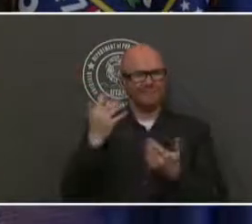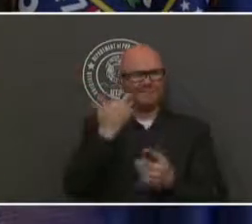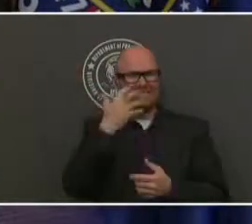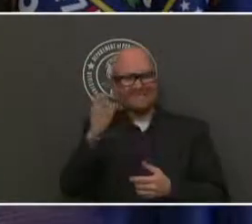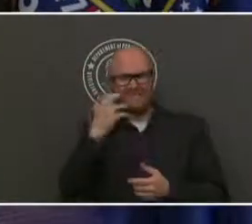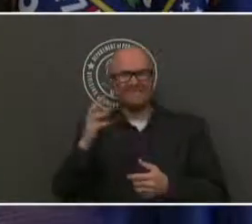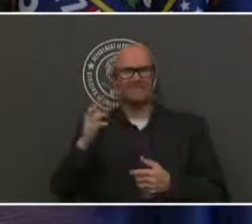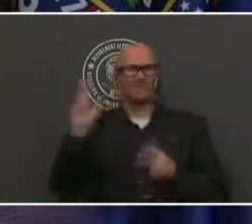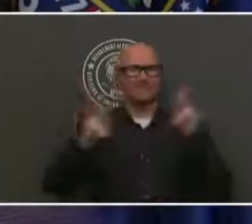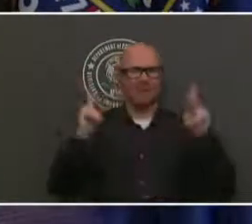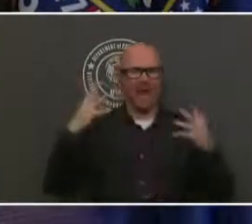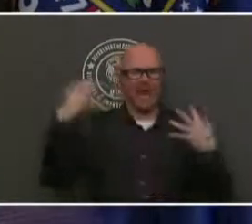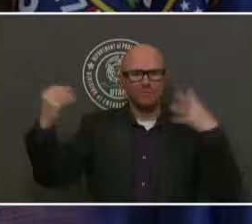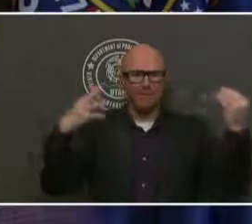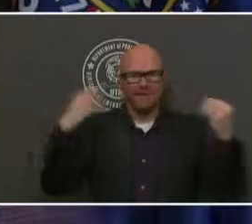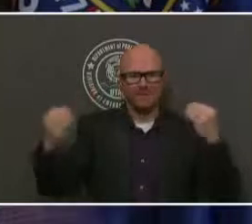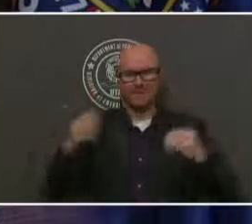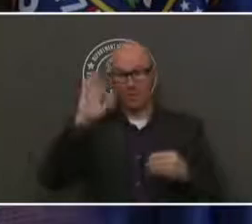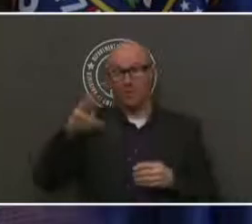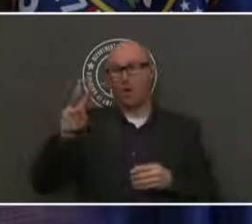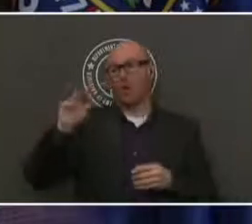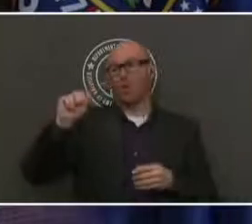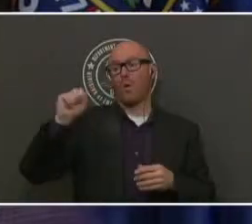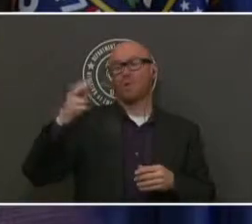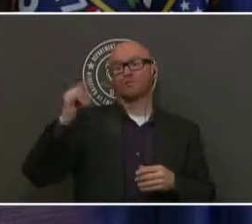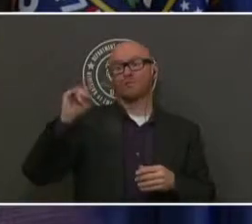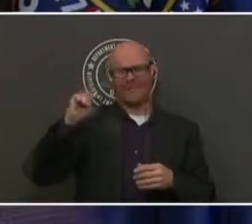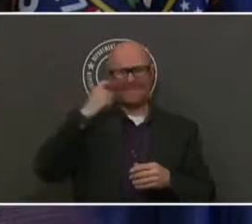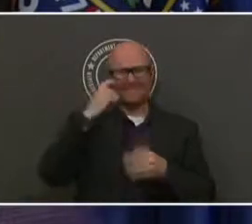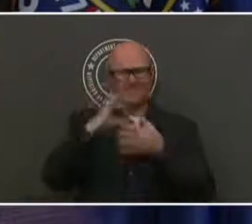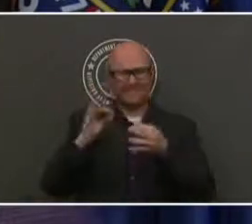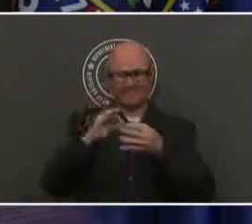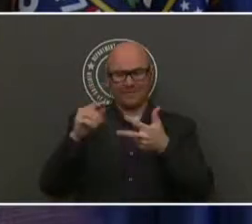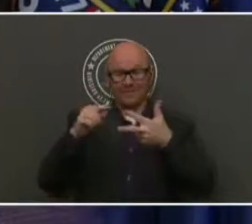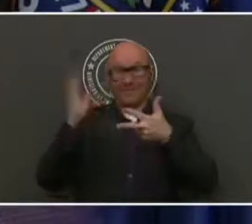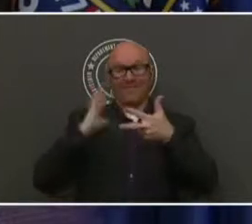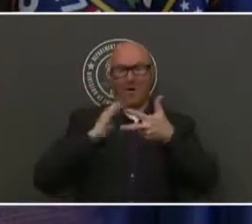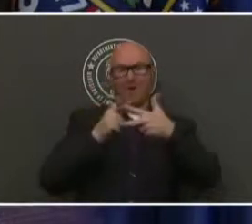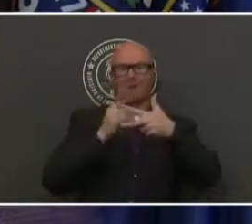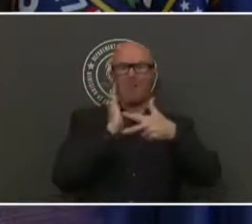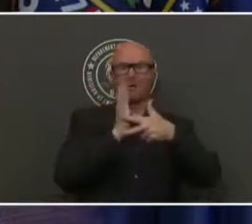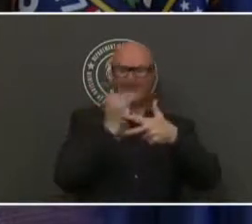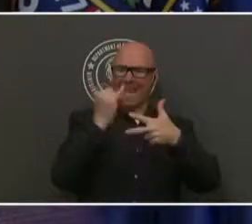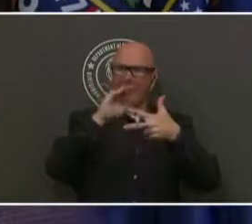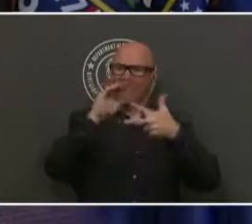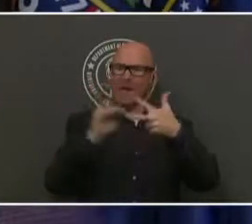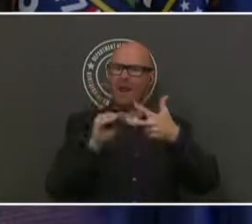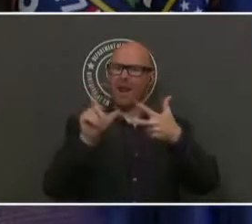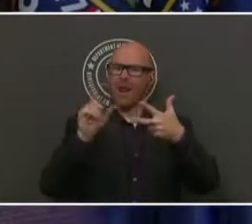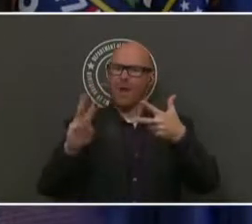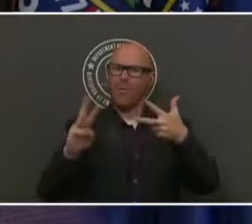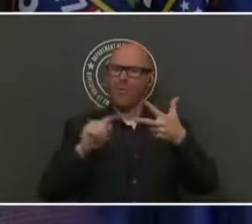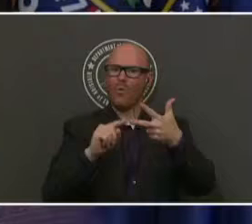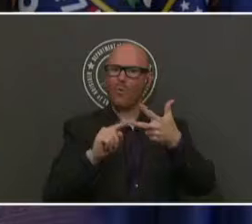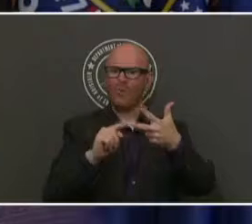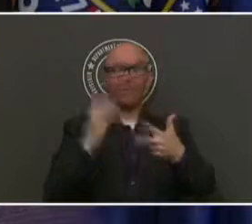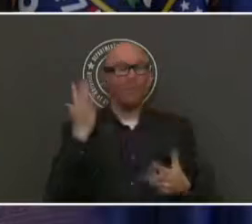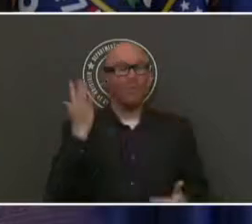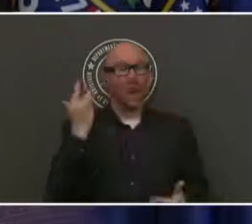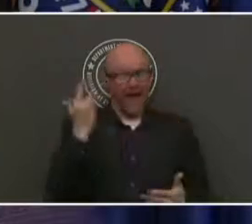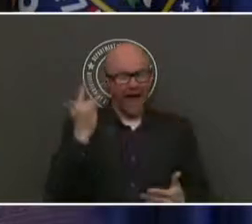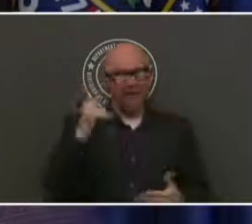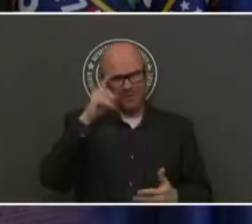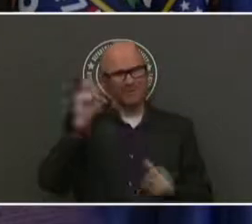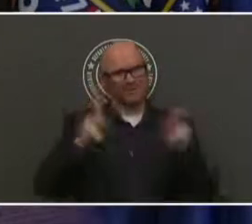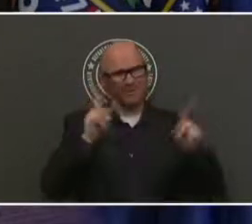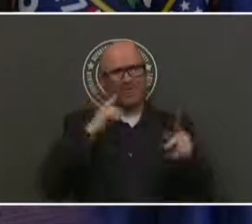mentioned that Washington County was one of those counties that has moved into the low transmission index. And we really believe that is driven in large part because